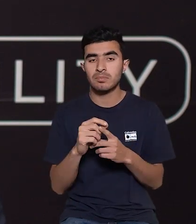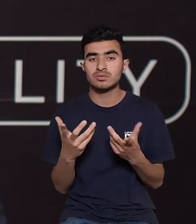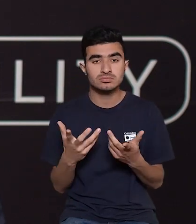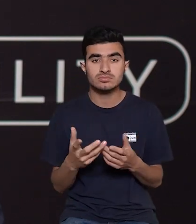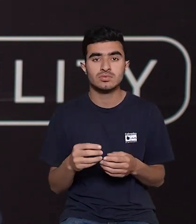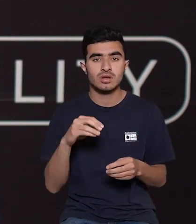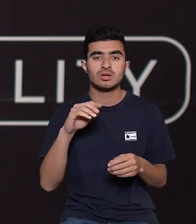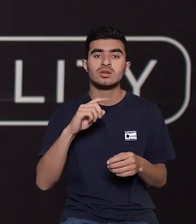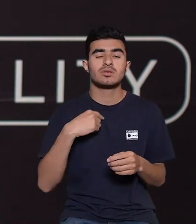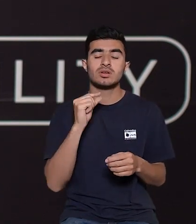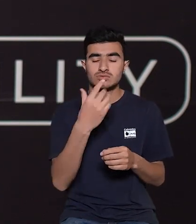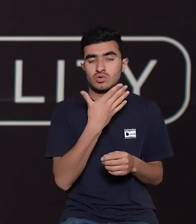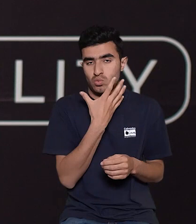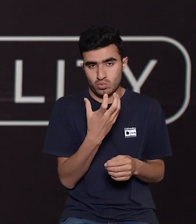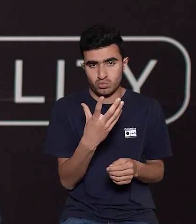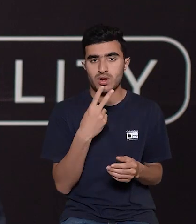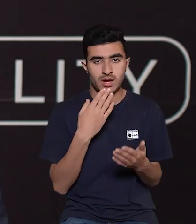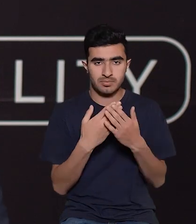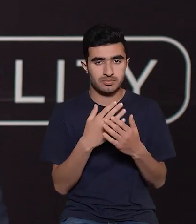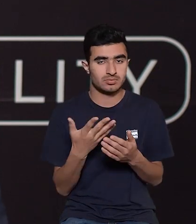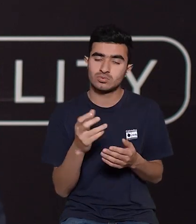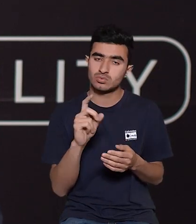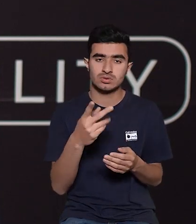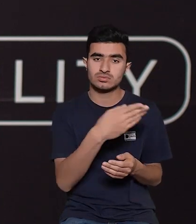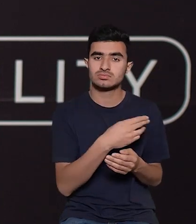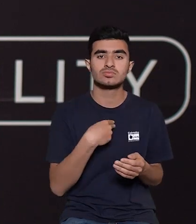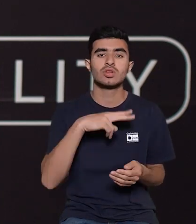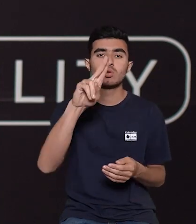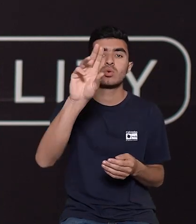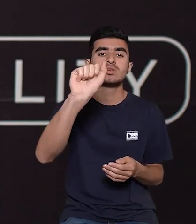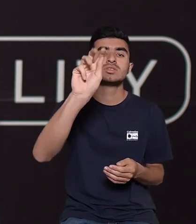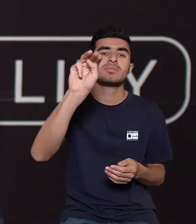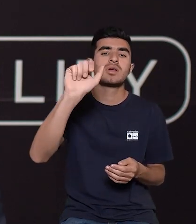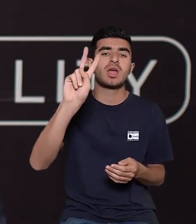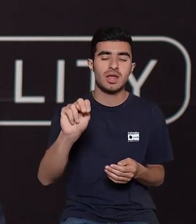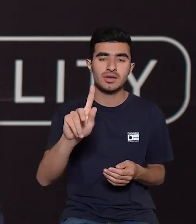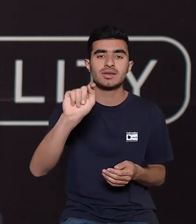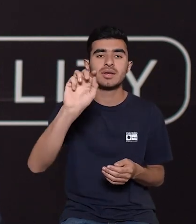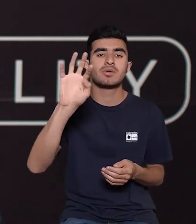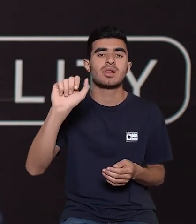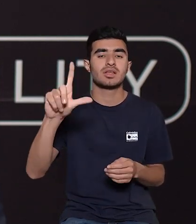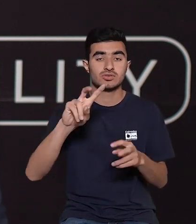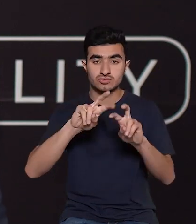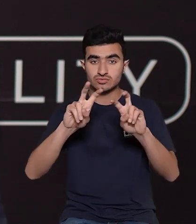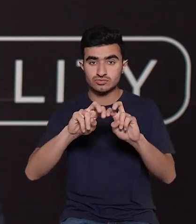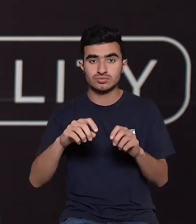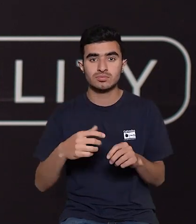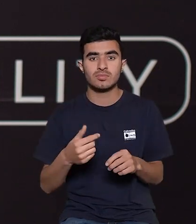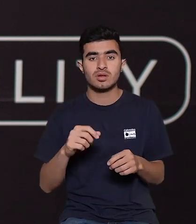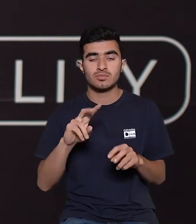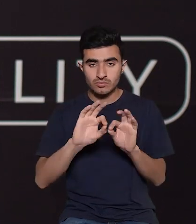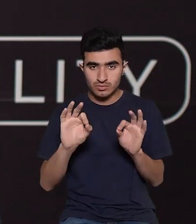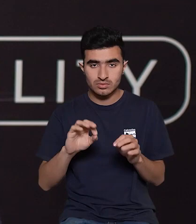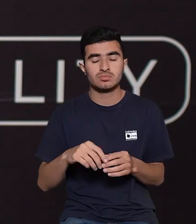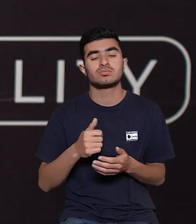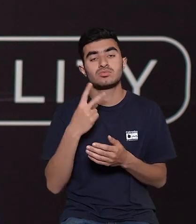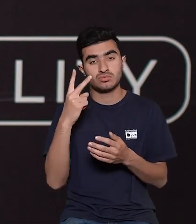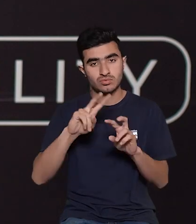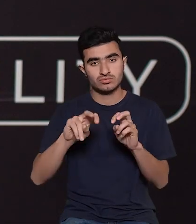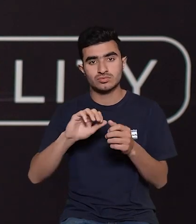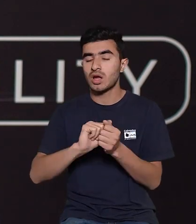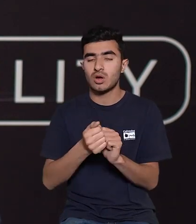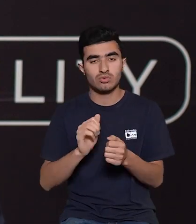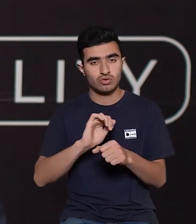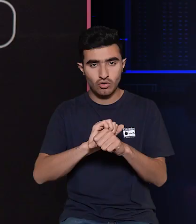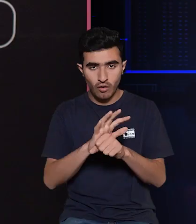rheumatoid problems. So I would urge you to look up some of those articles. You can Google Usman T Malik, dawn.com, and you'll get 5 or